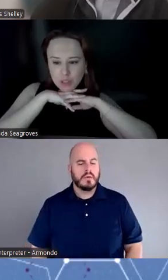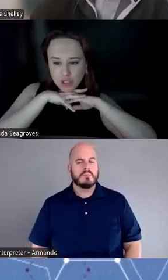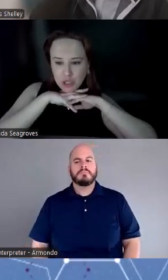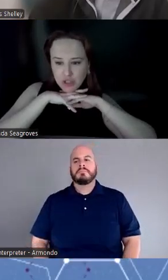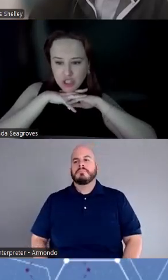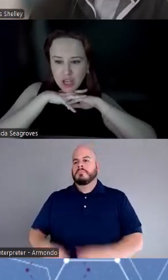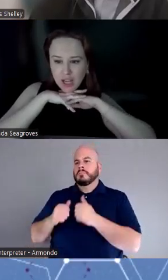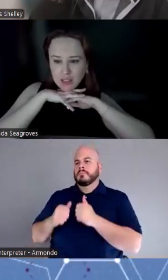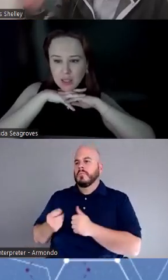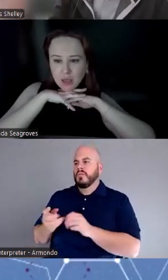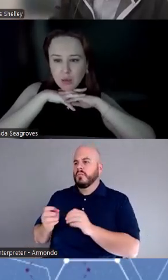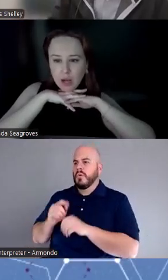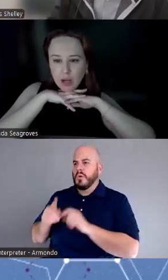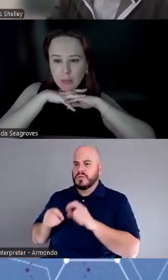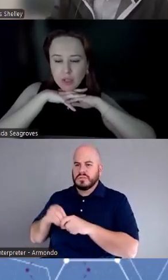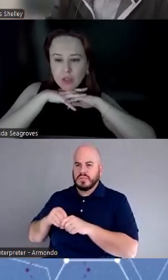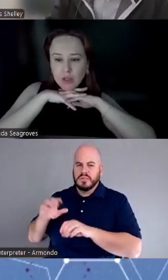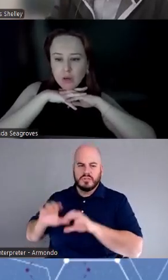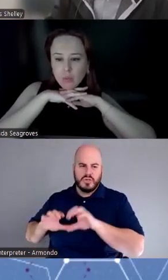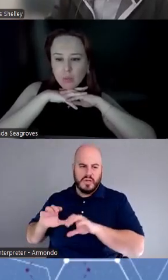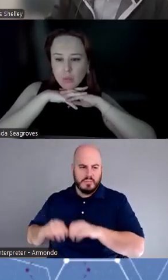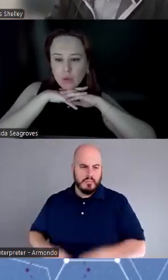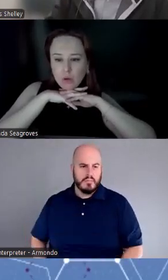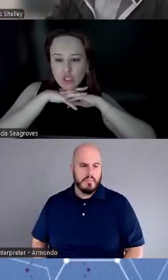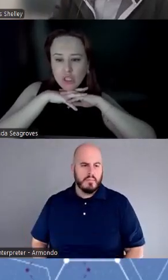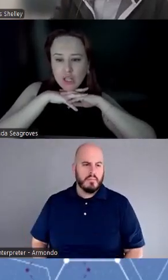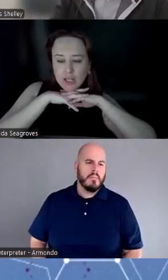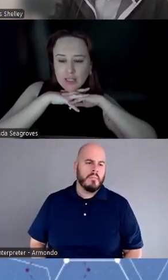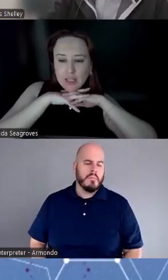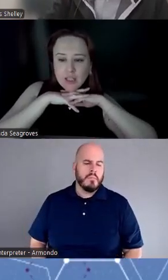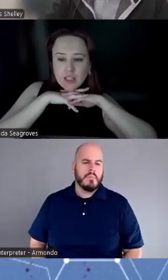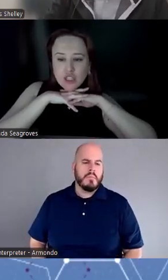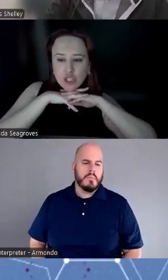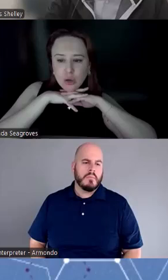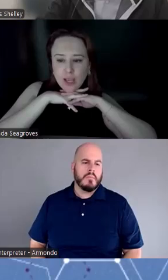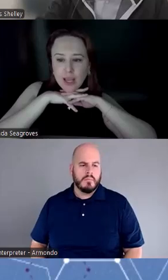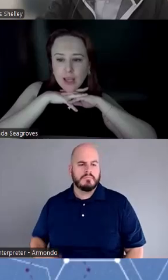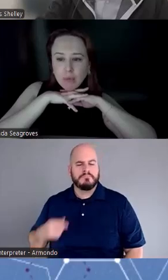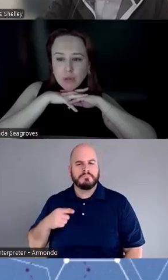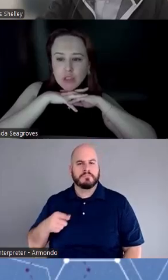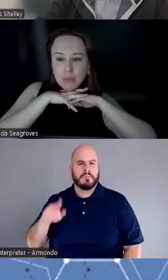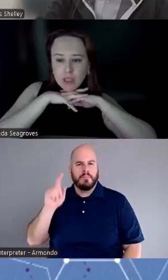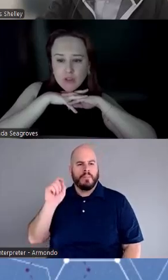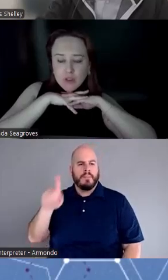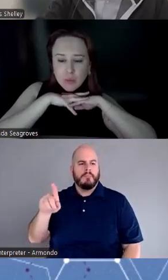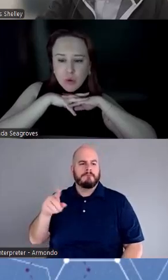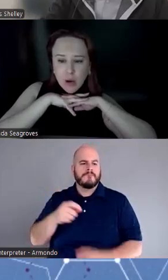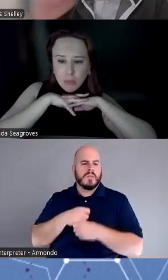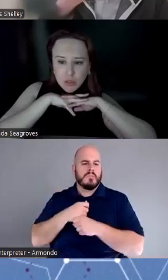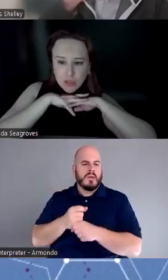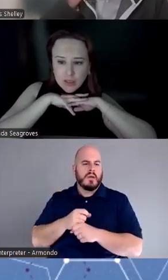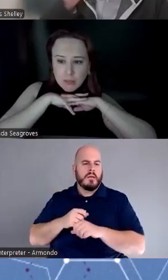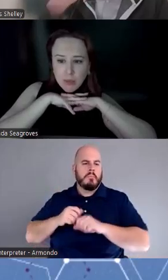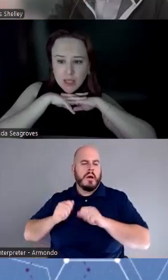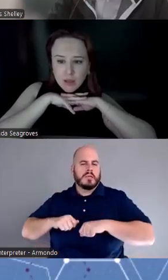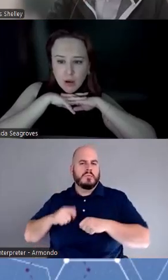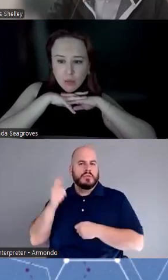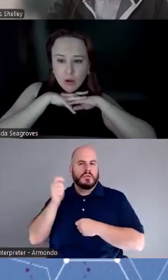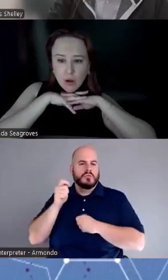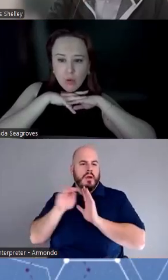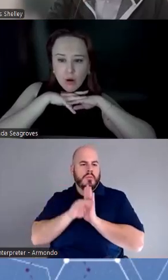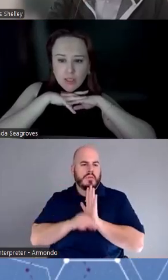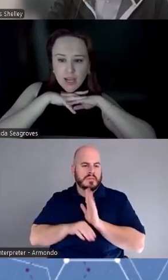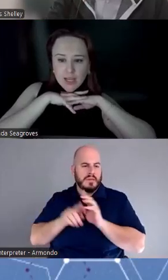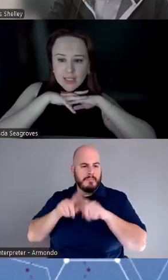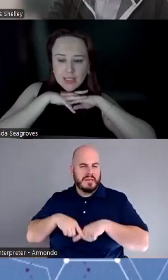few more questions in the chat. So one question is, does it generate a prospective subscribers list based